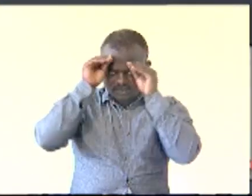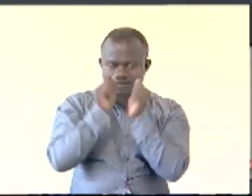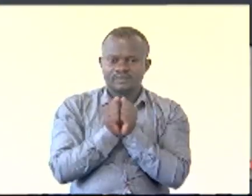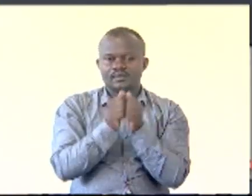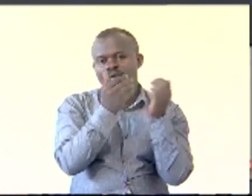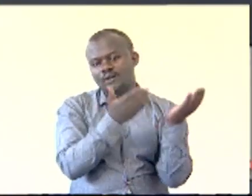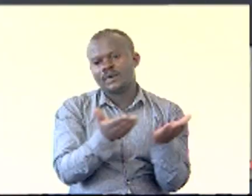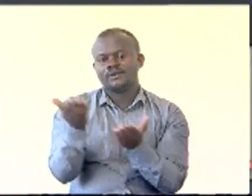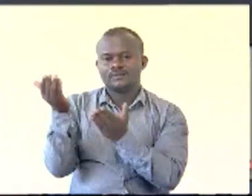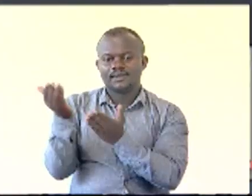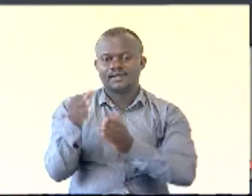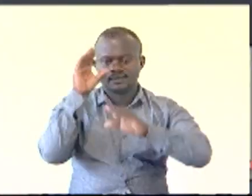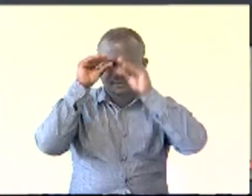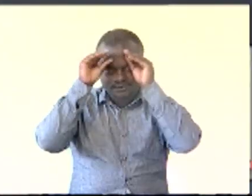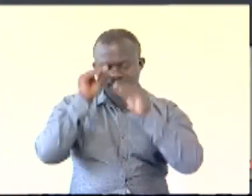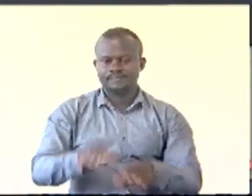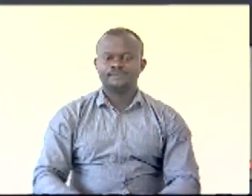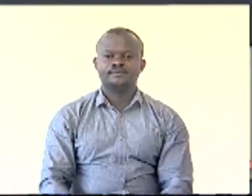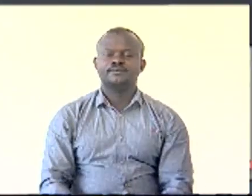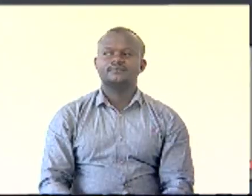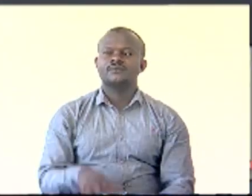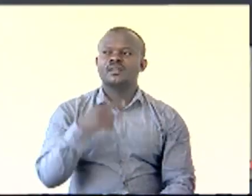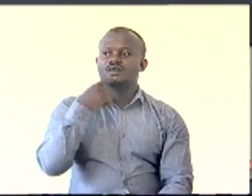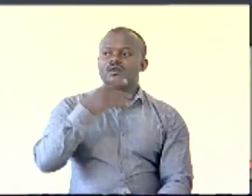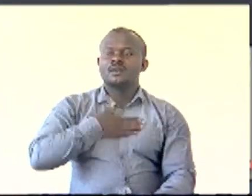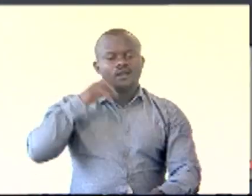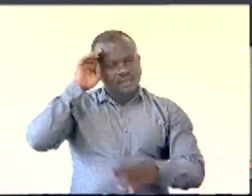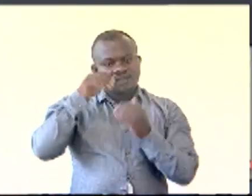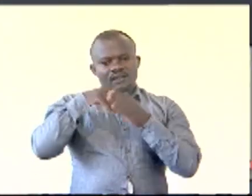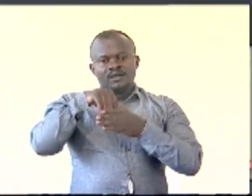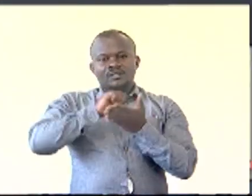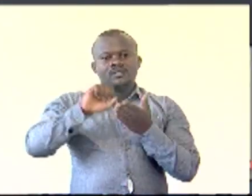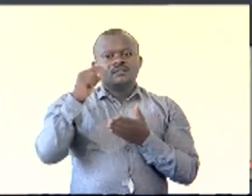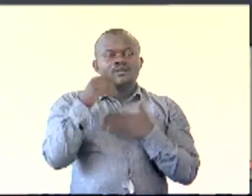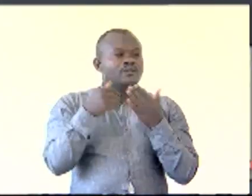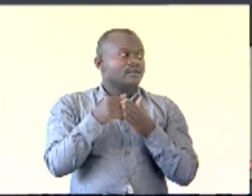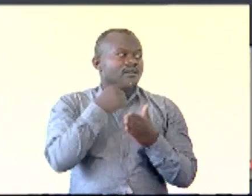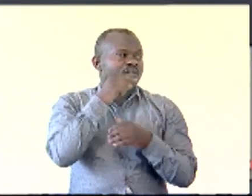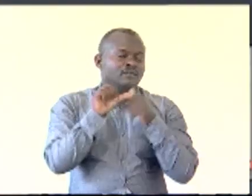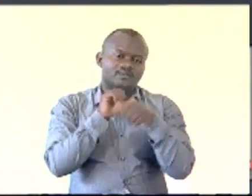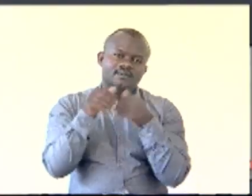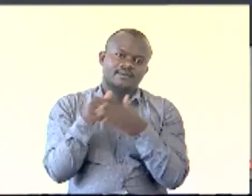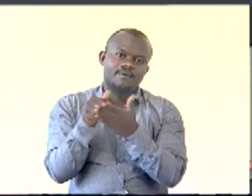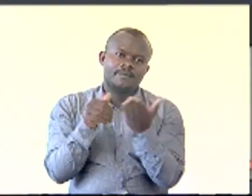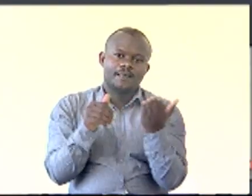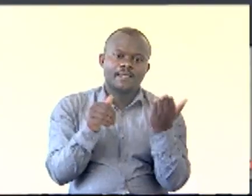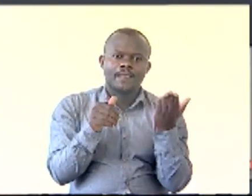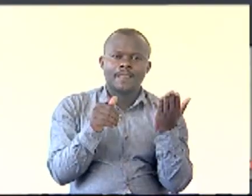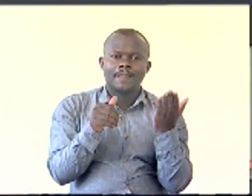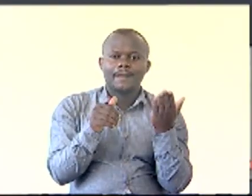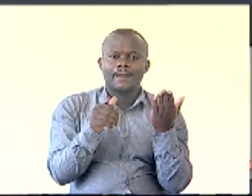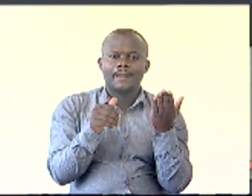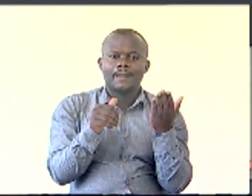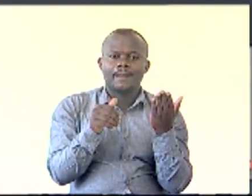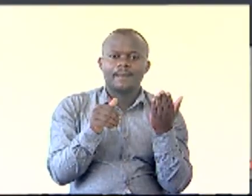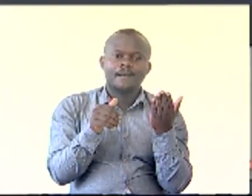lesson, students. So, dear student, I think that in senior 1, you studied about the skeleton. We say the